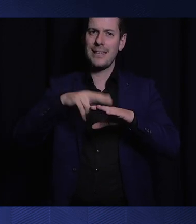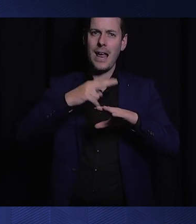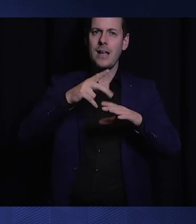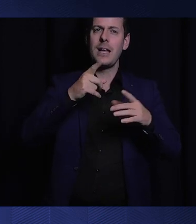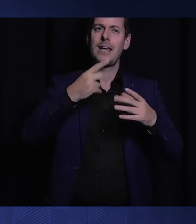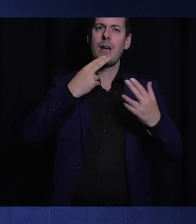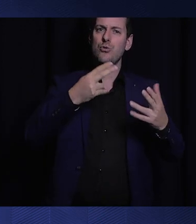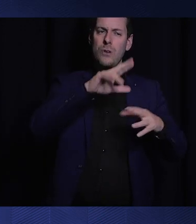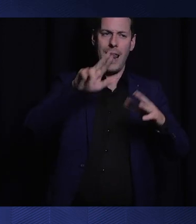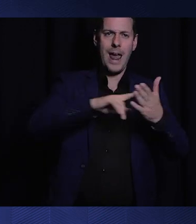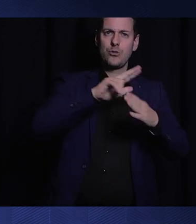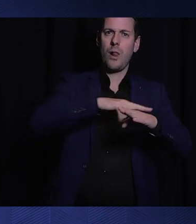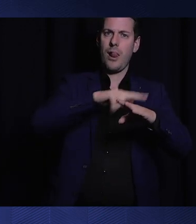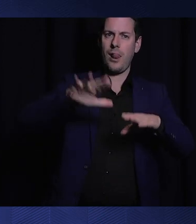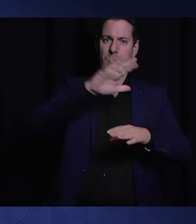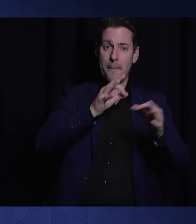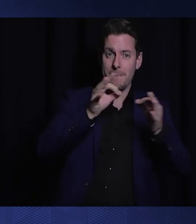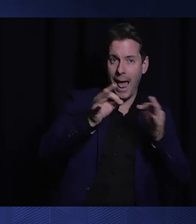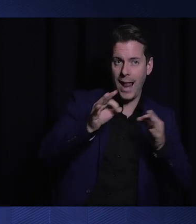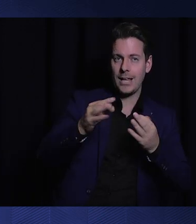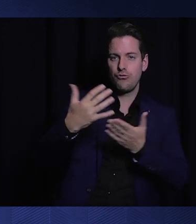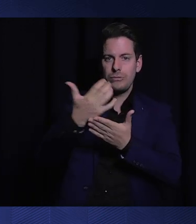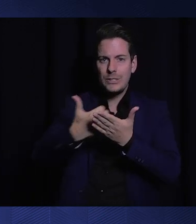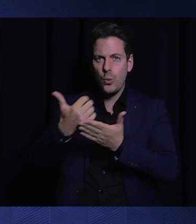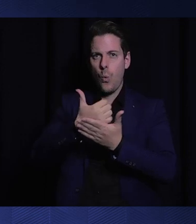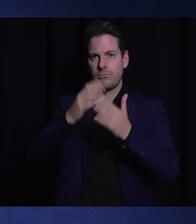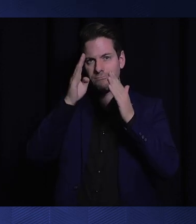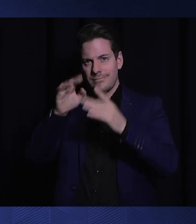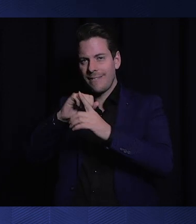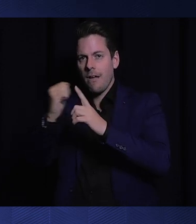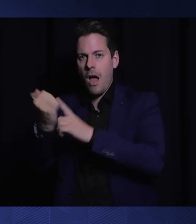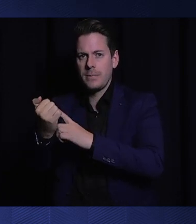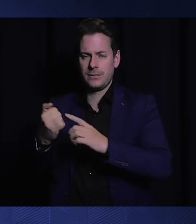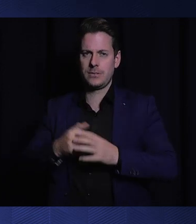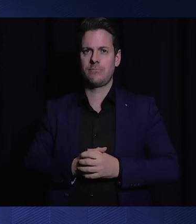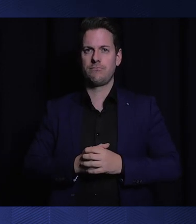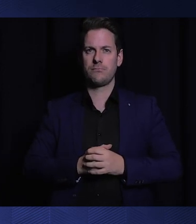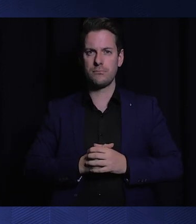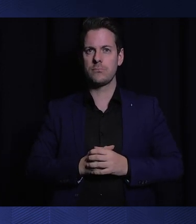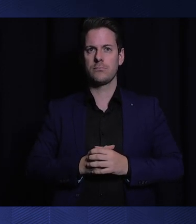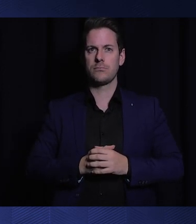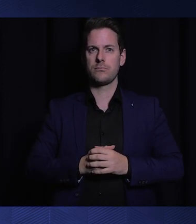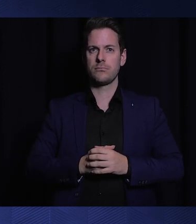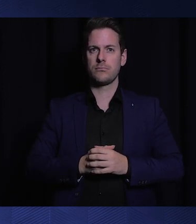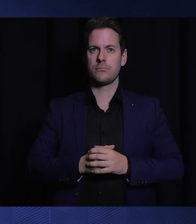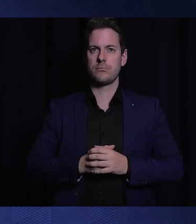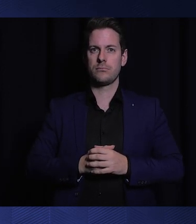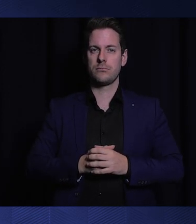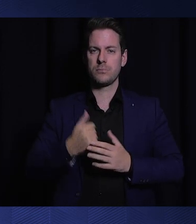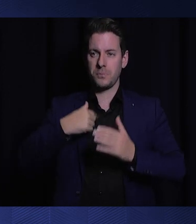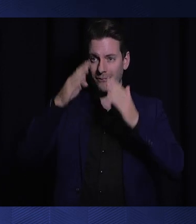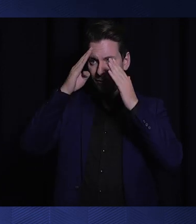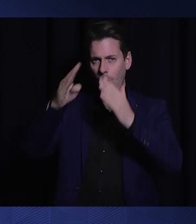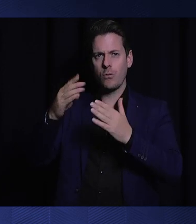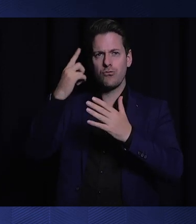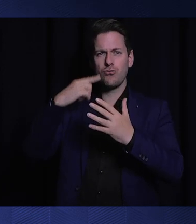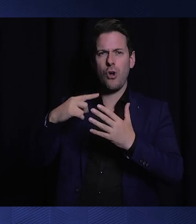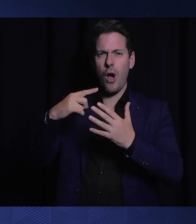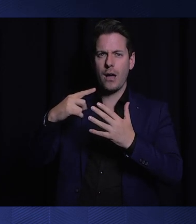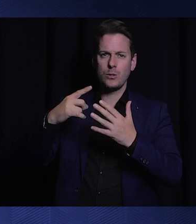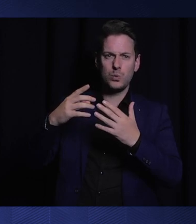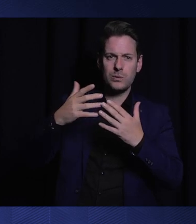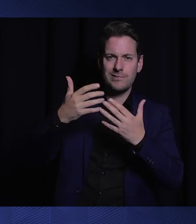the UNFCCC focal point with dealing with the climate change. And also, we also concerned about